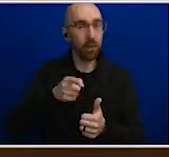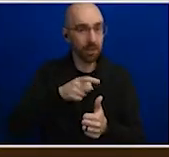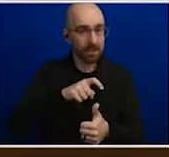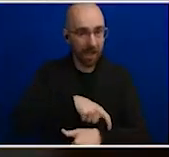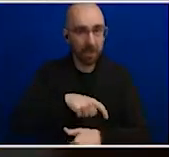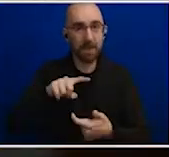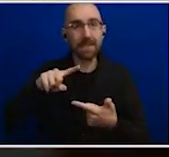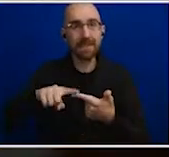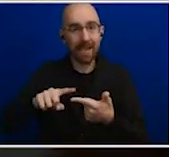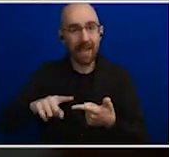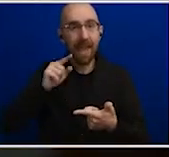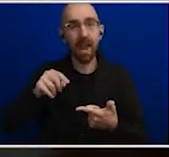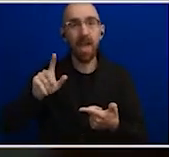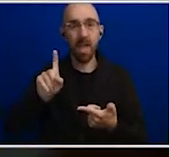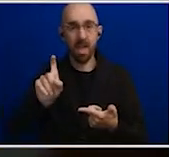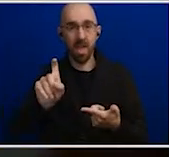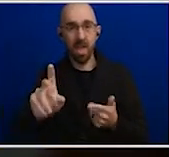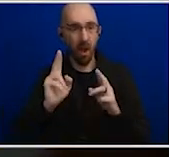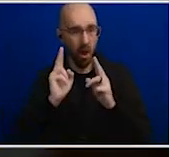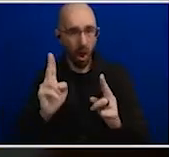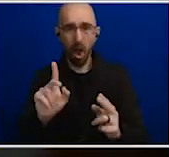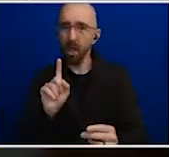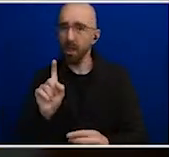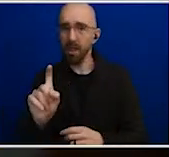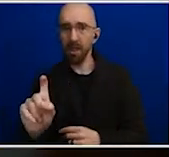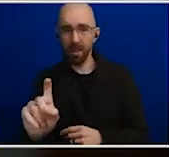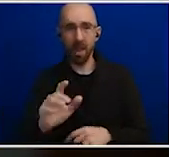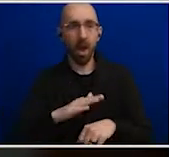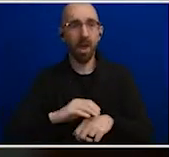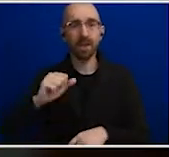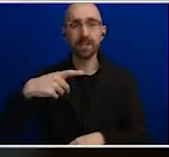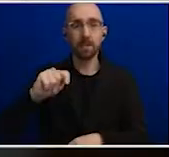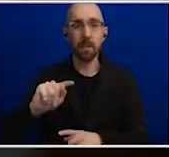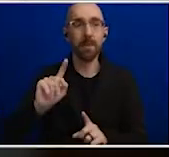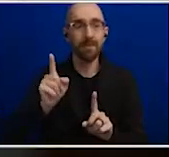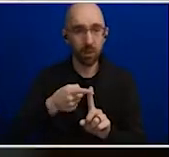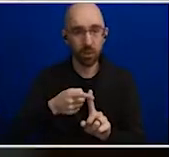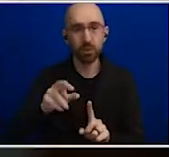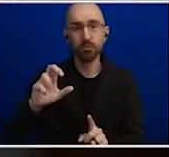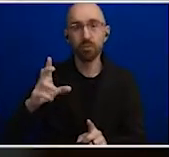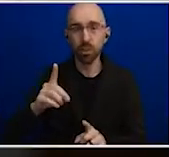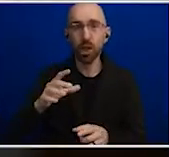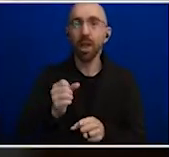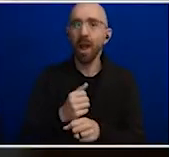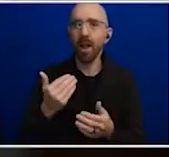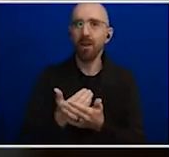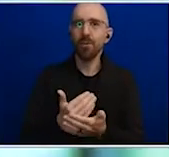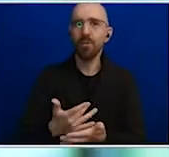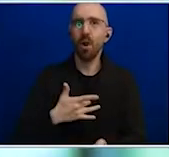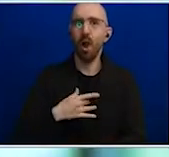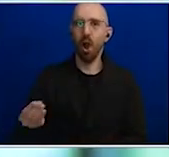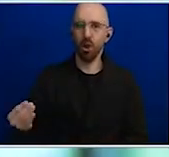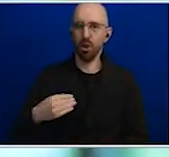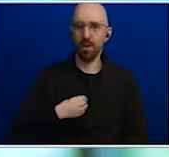the hall. And finally, on September 1st, Richard got his new heart. And apparently my